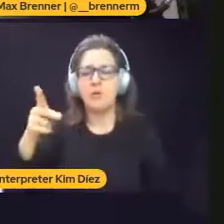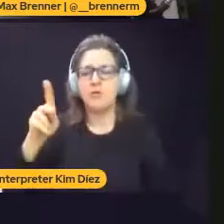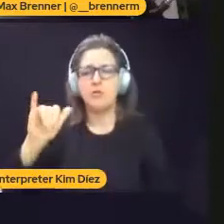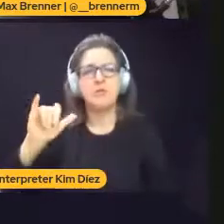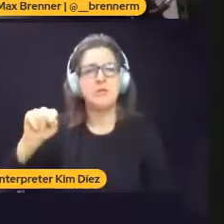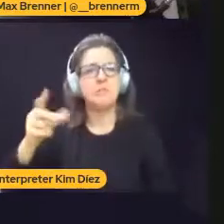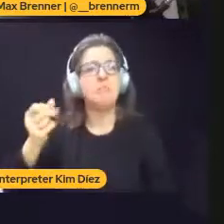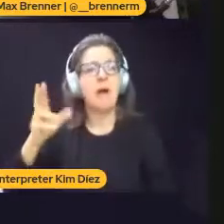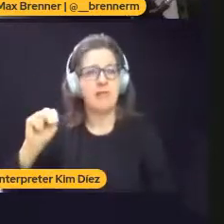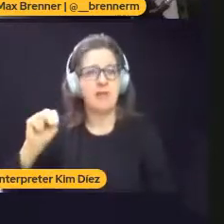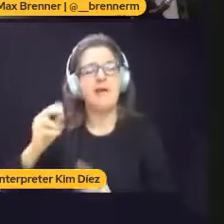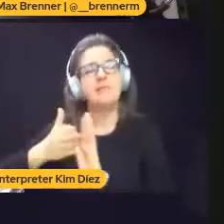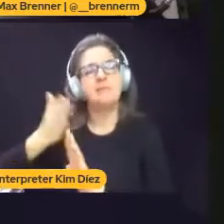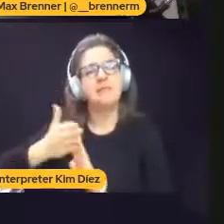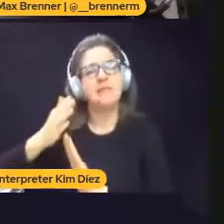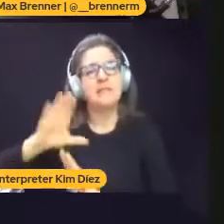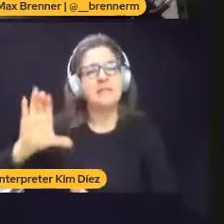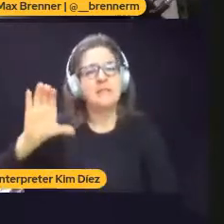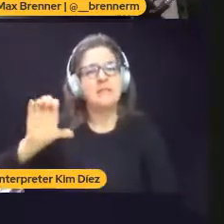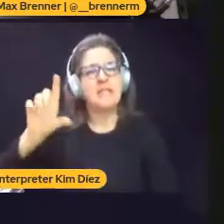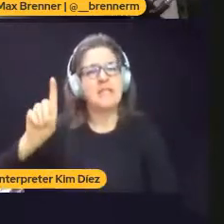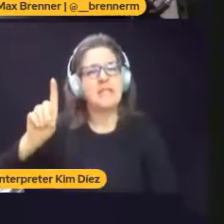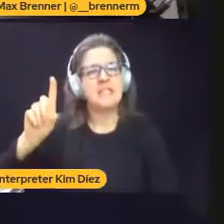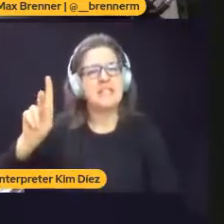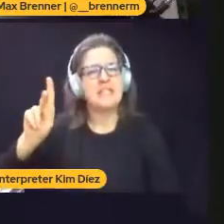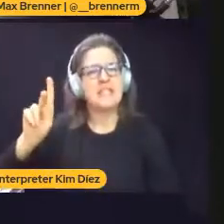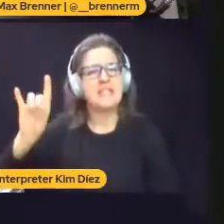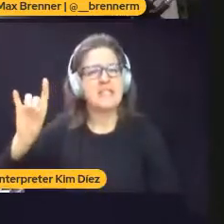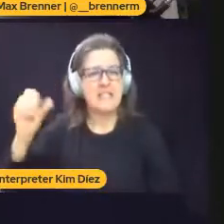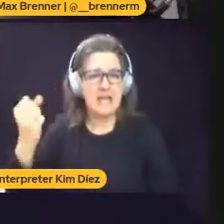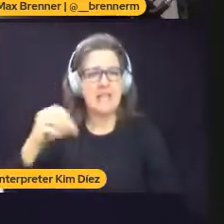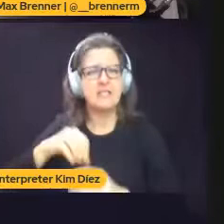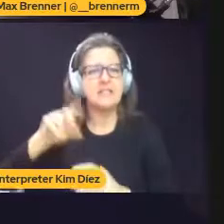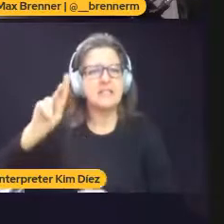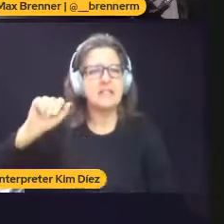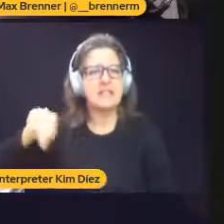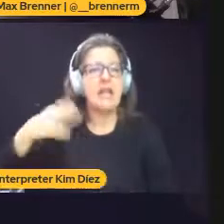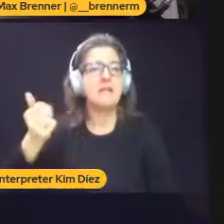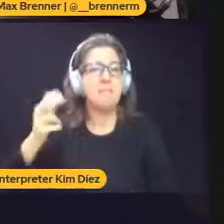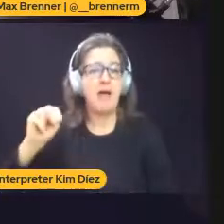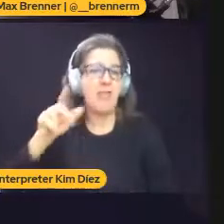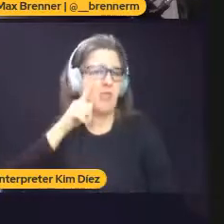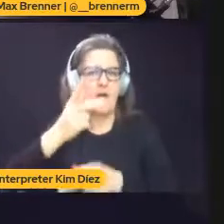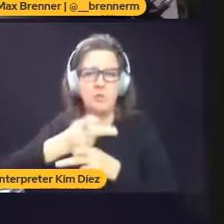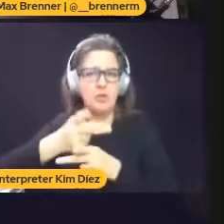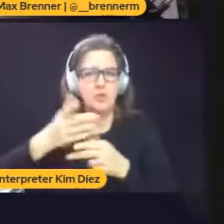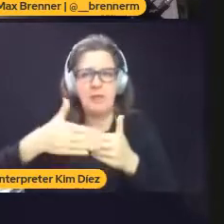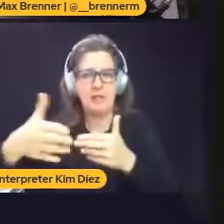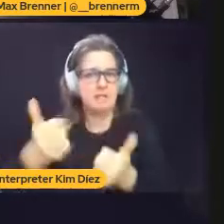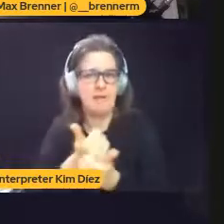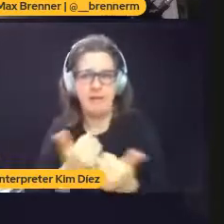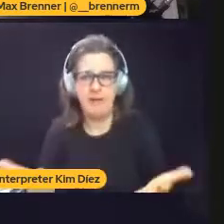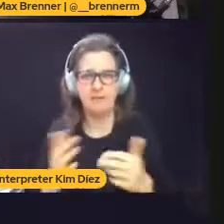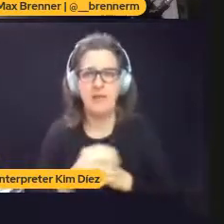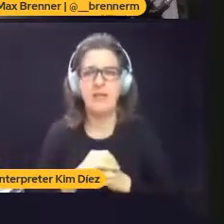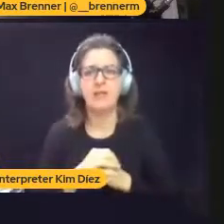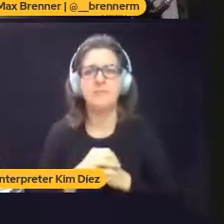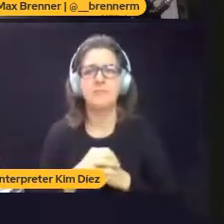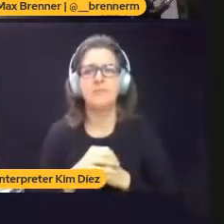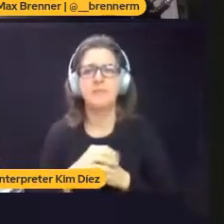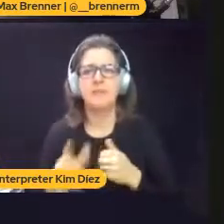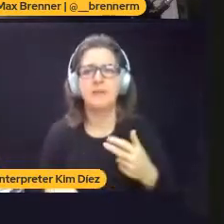execute CDK's init Python app, which will then take care of everything. Then it prints a nice help message, which explains